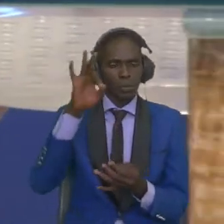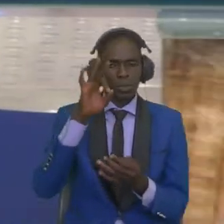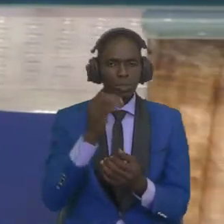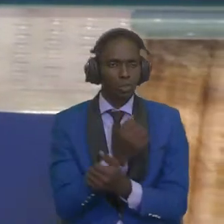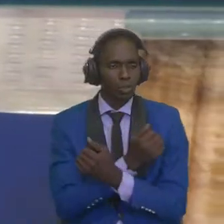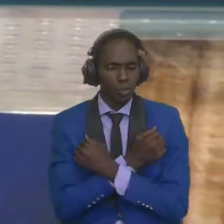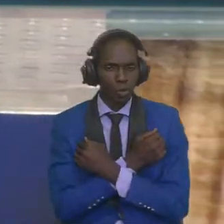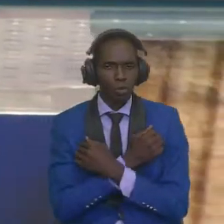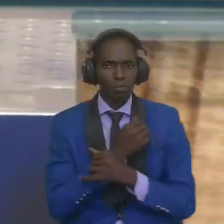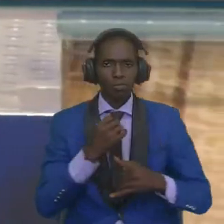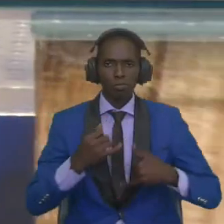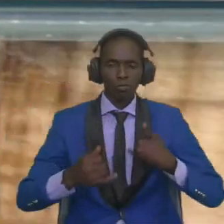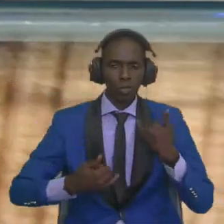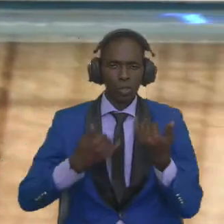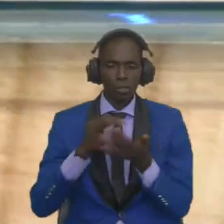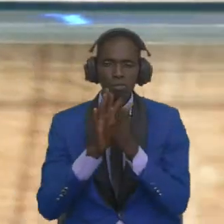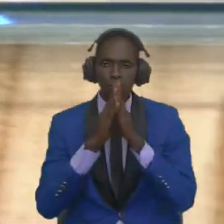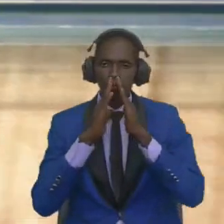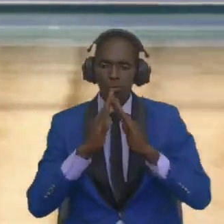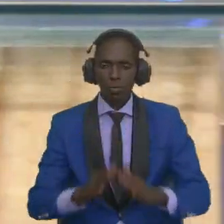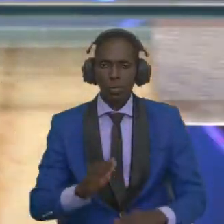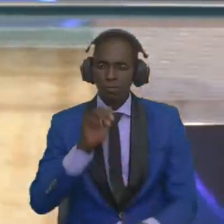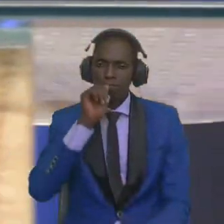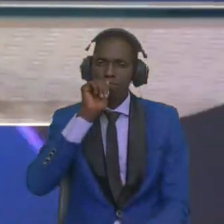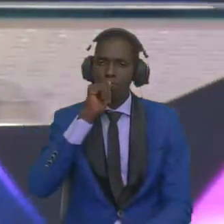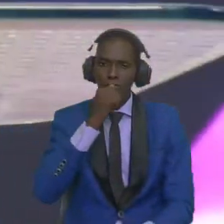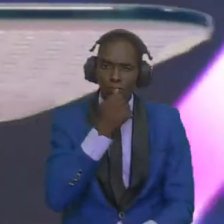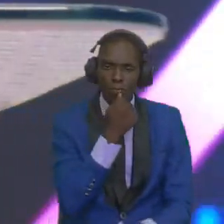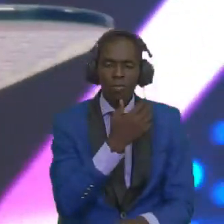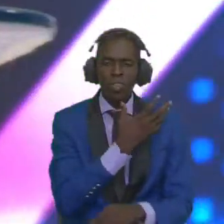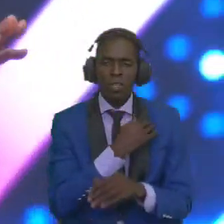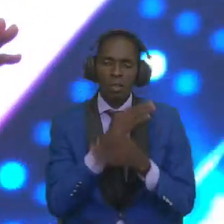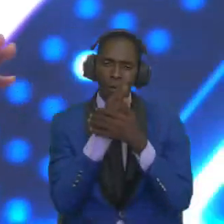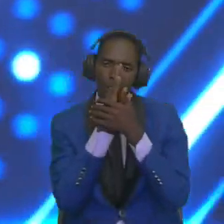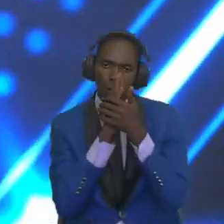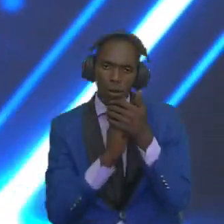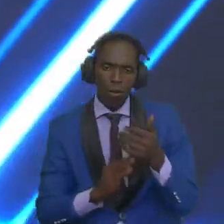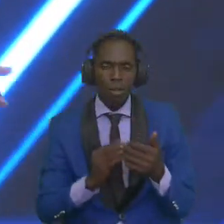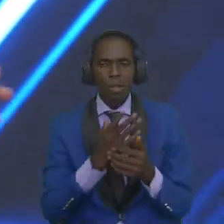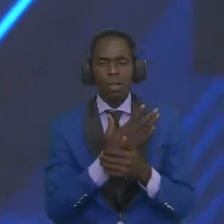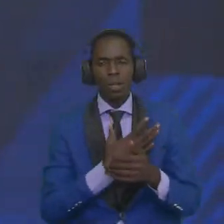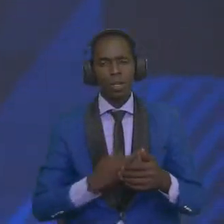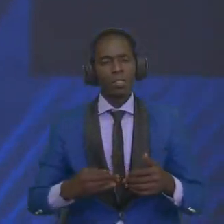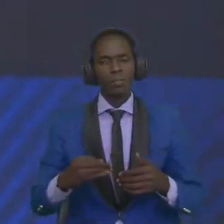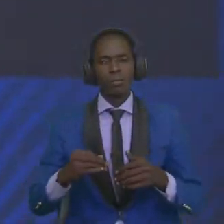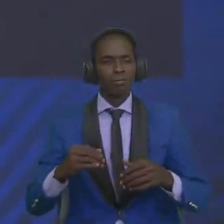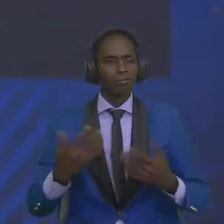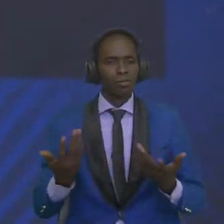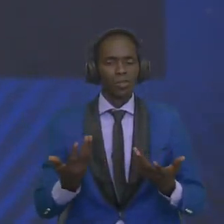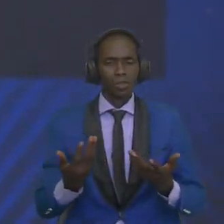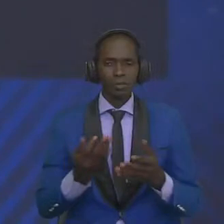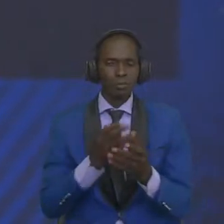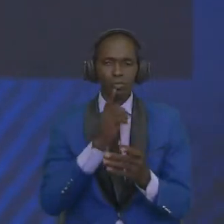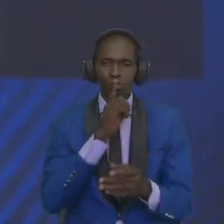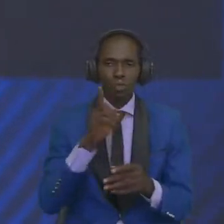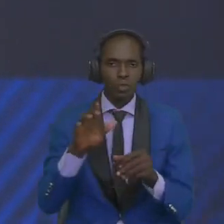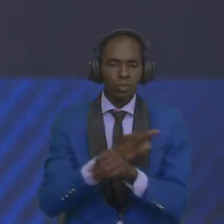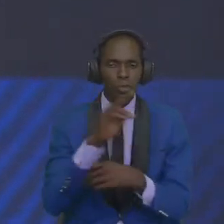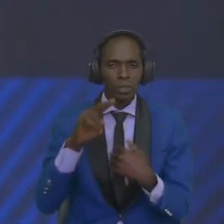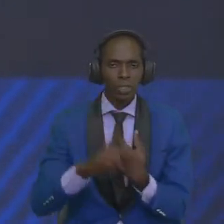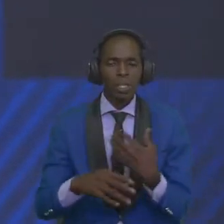and joy and peace and long-suffering and meekness and humility and fidelity